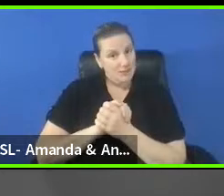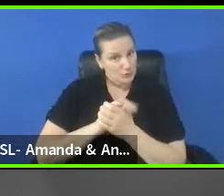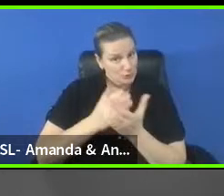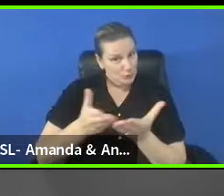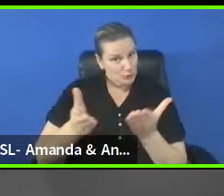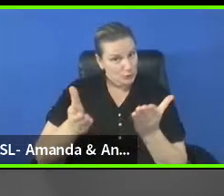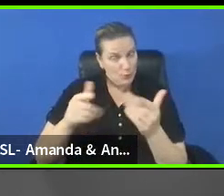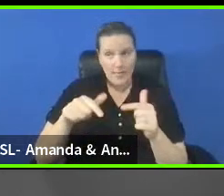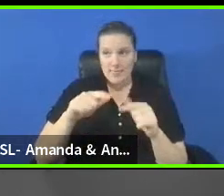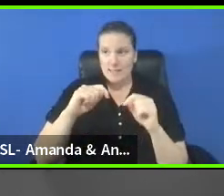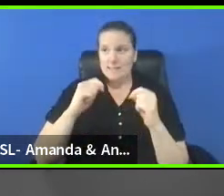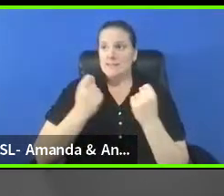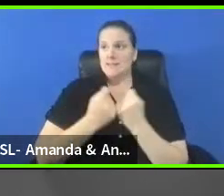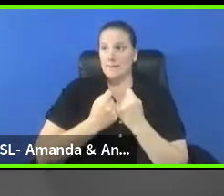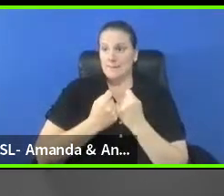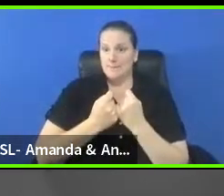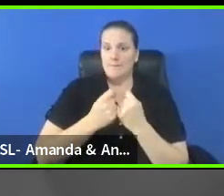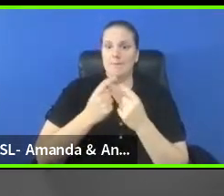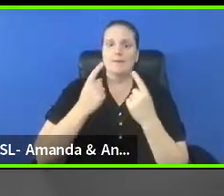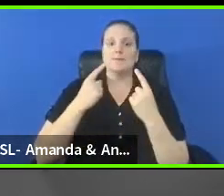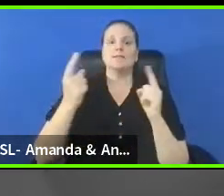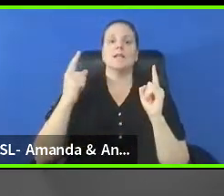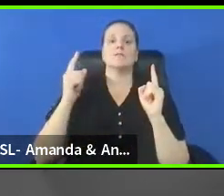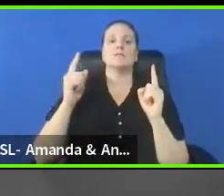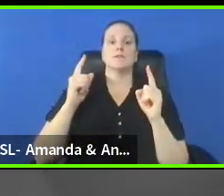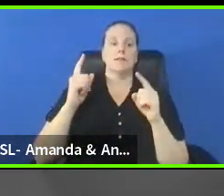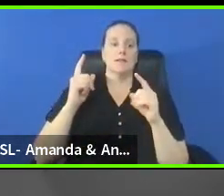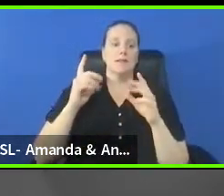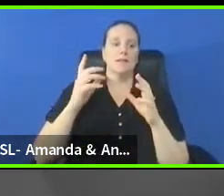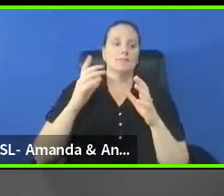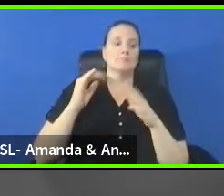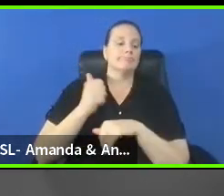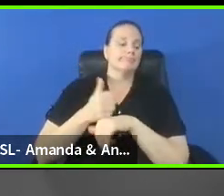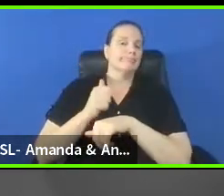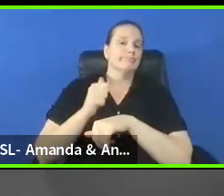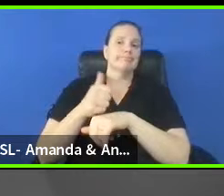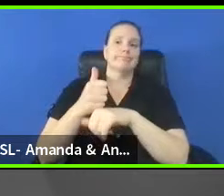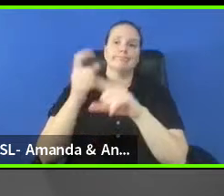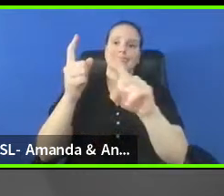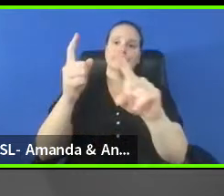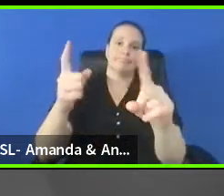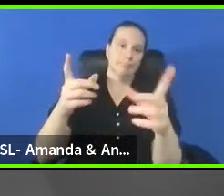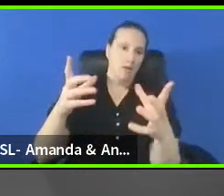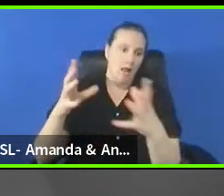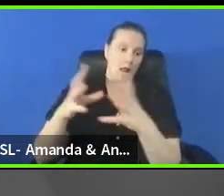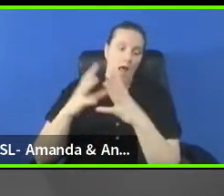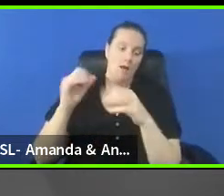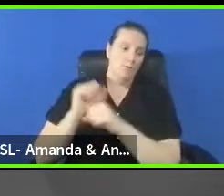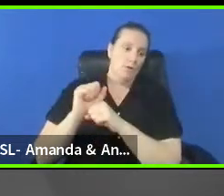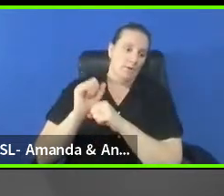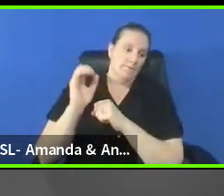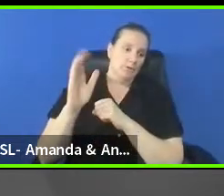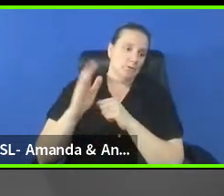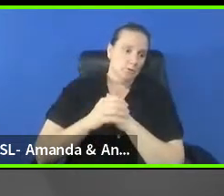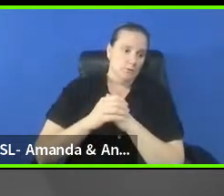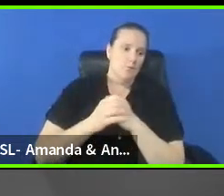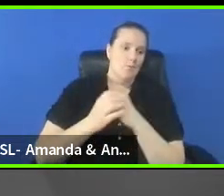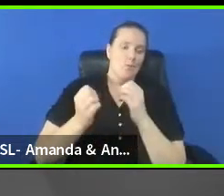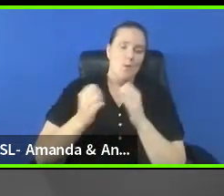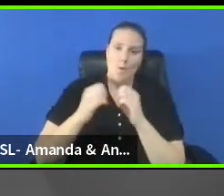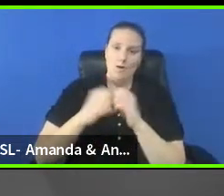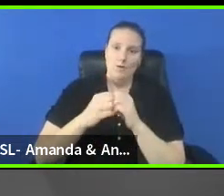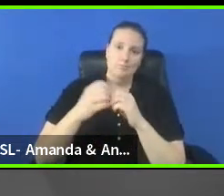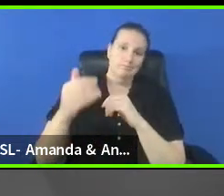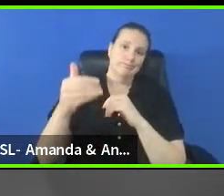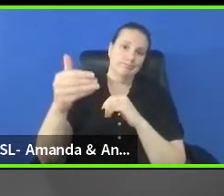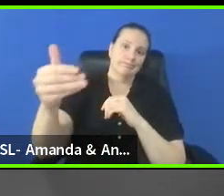and the team on successfully crossing some other milestones. And I know there's a lot of work ahead. There's a lot more milestones ahead, but